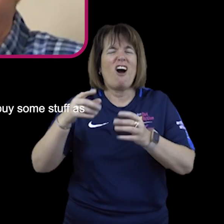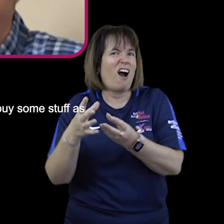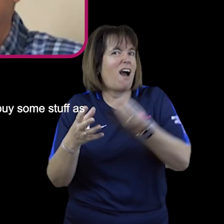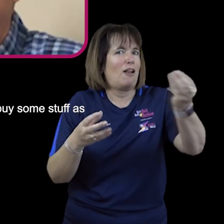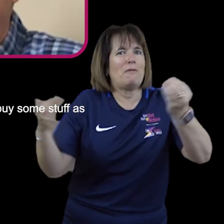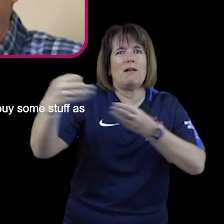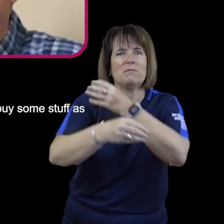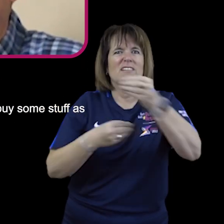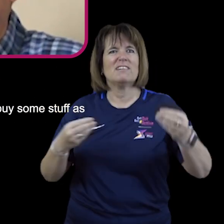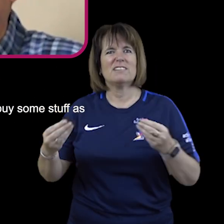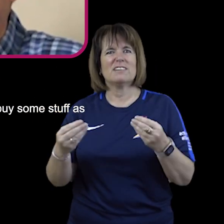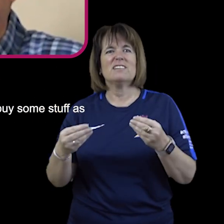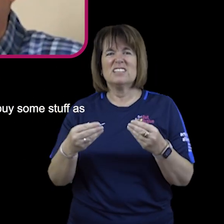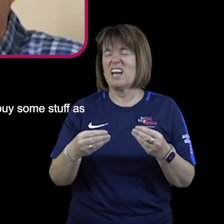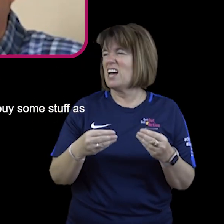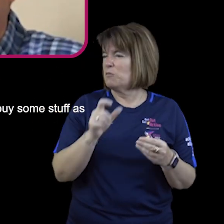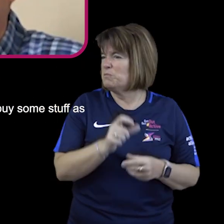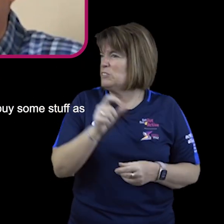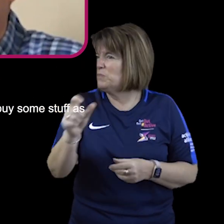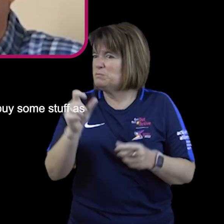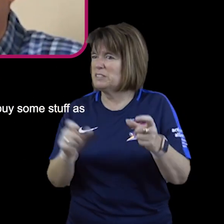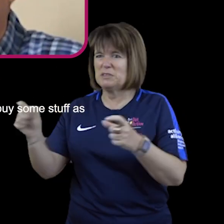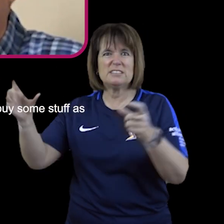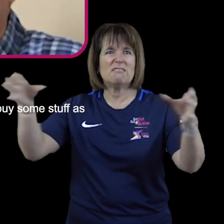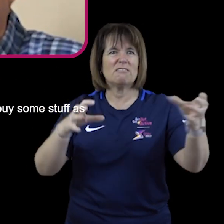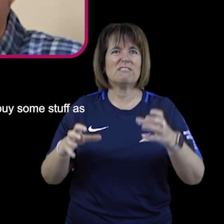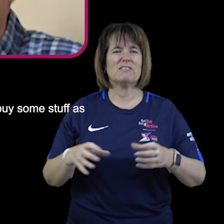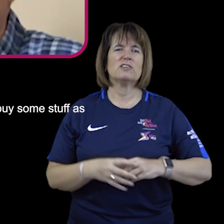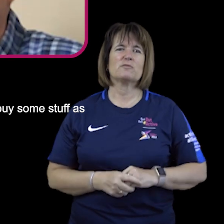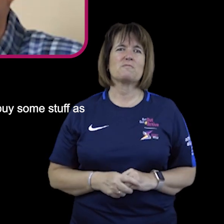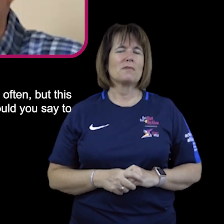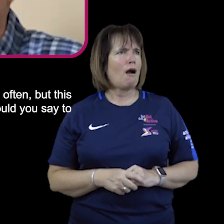you? Some bits and pieces. So I'm